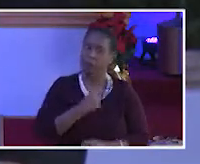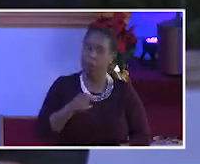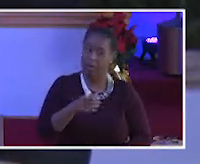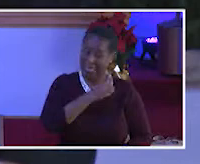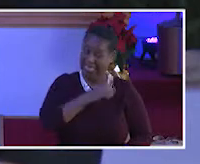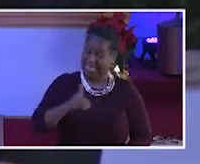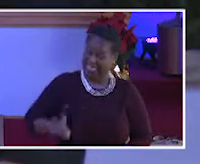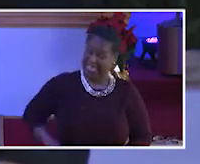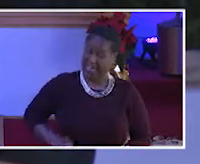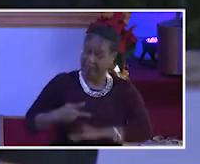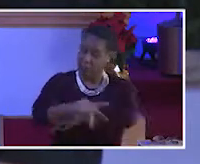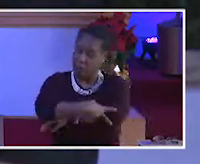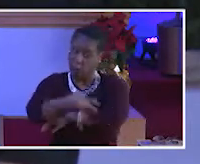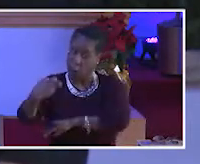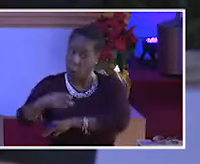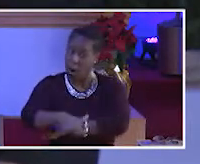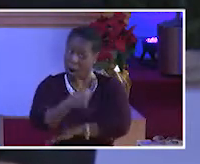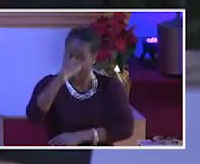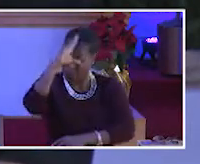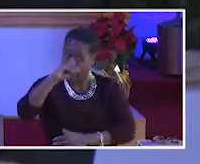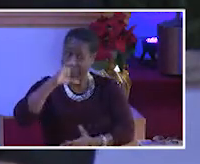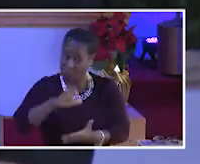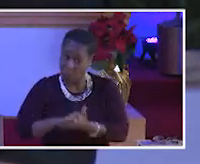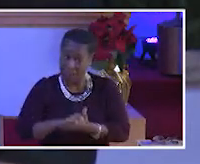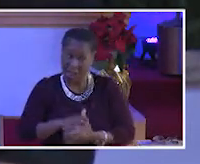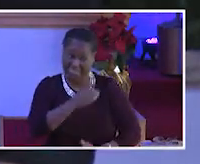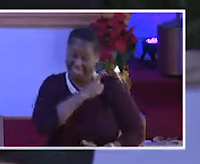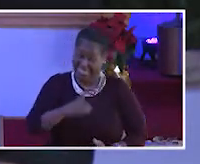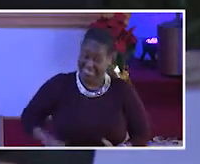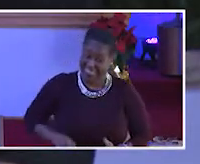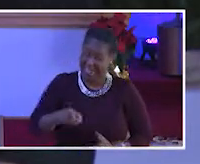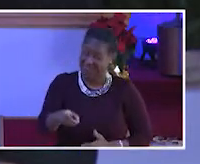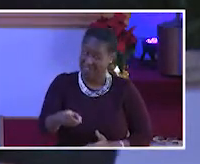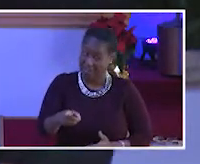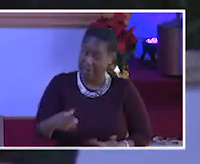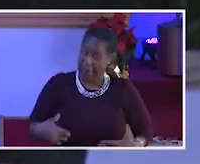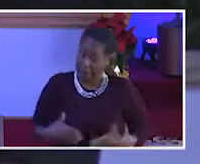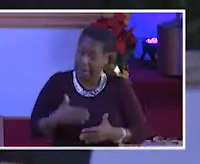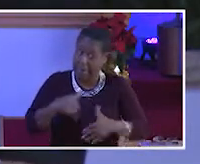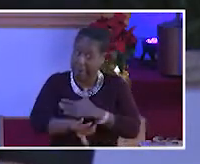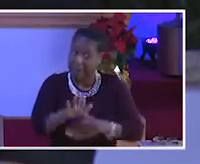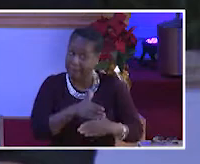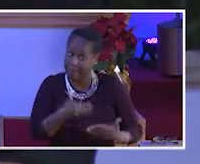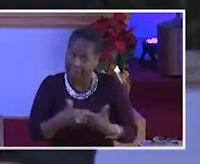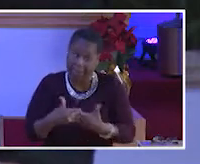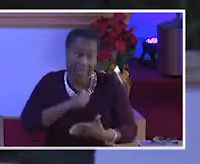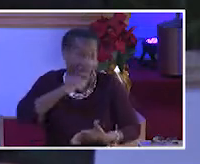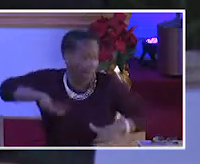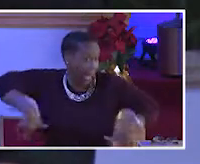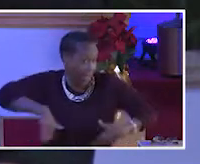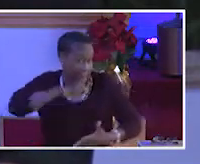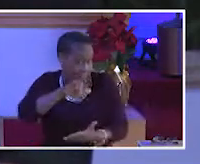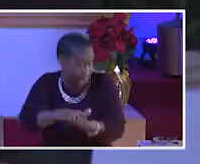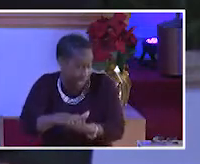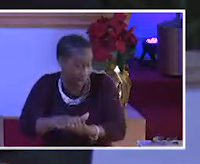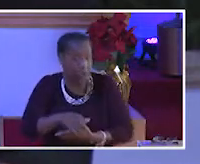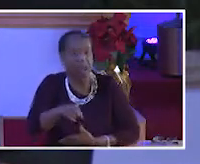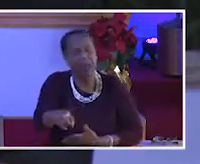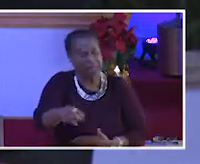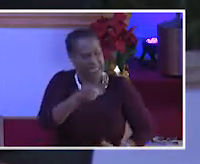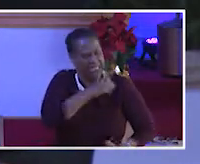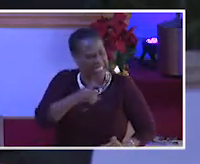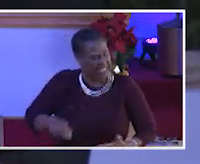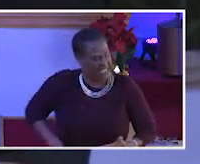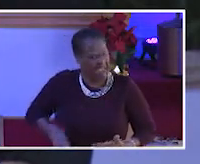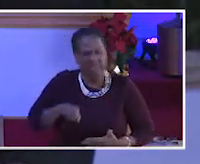stole another man's wife. David was the one who had a baby out of wedlock. David is the one who had a census that was not